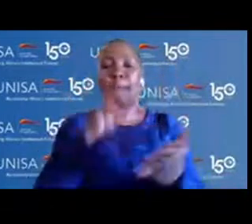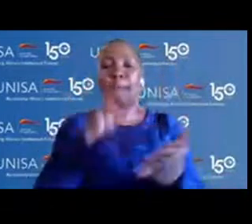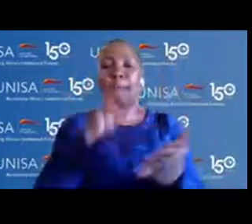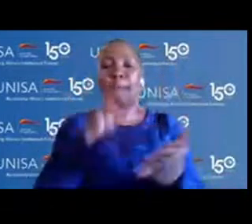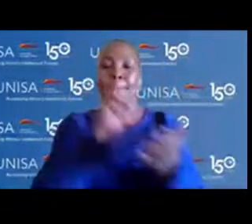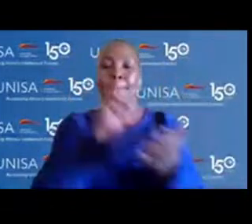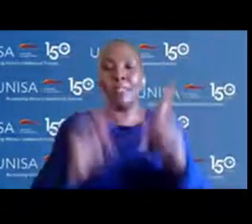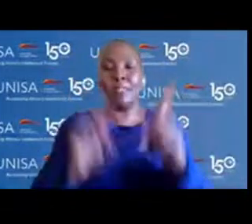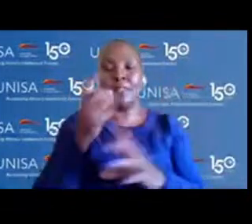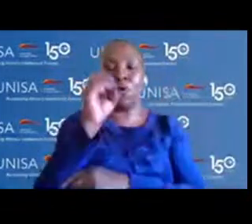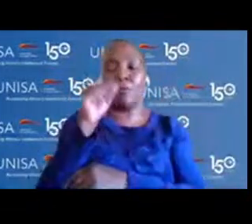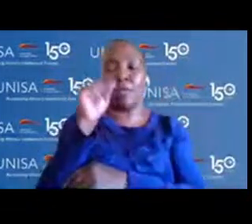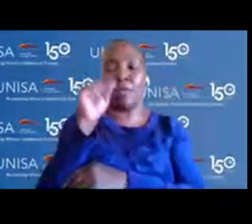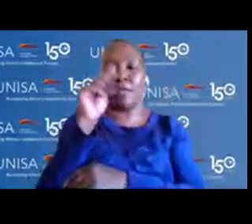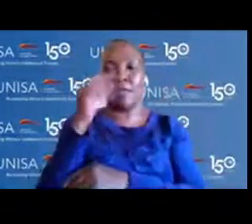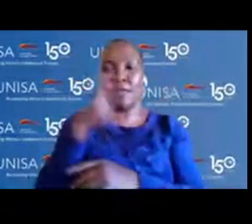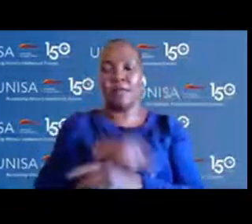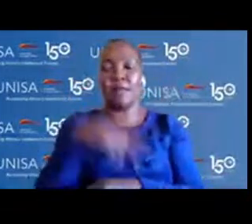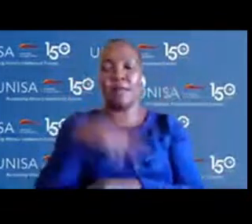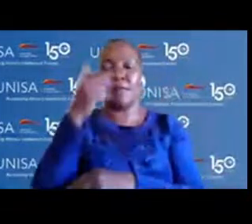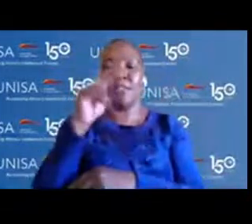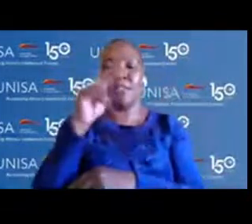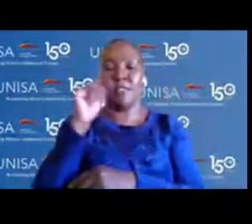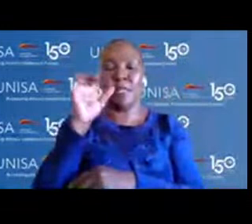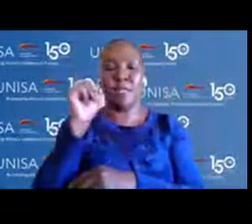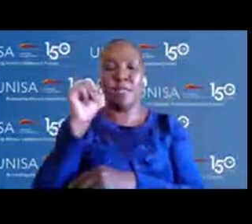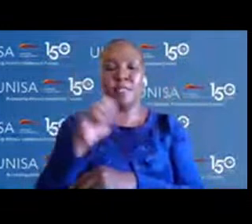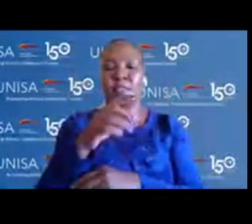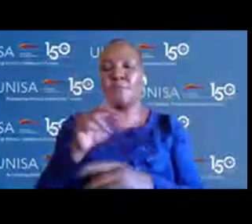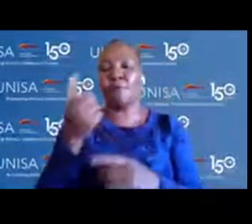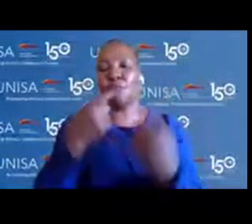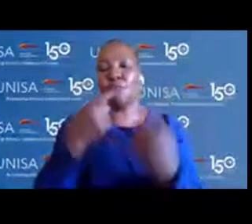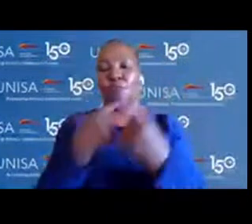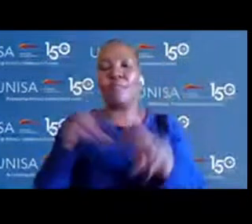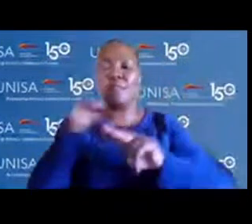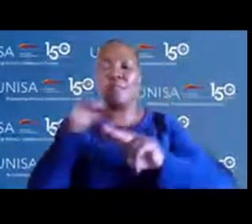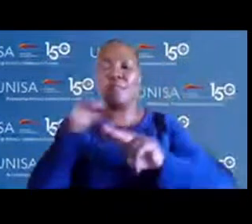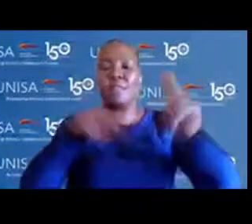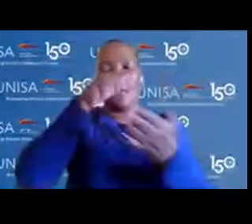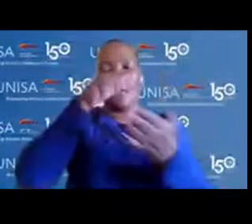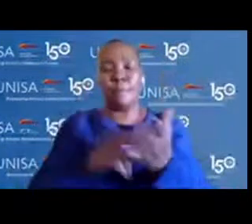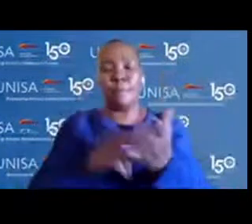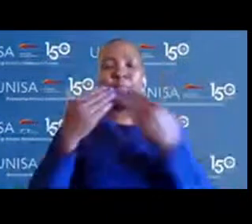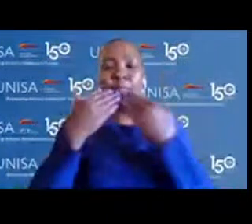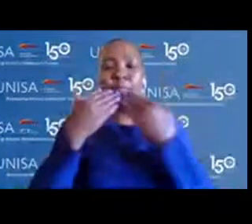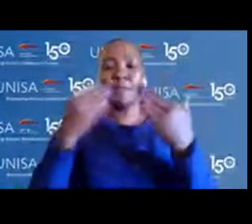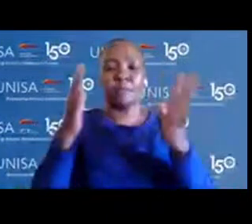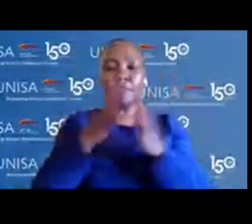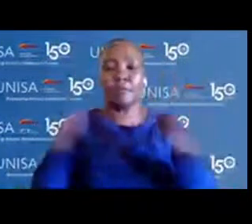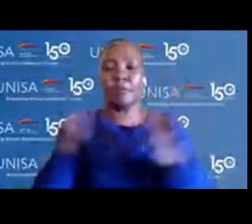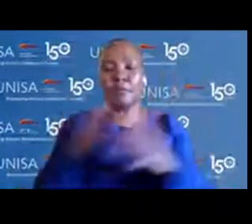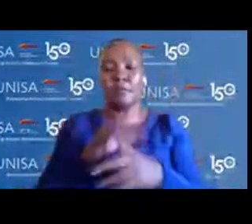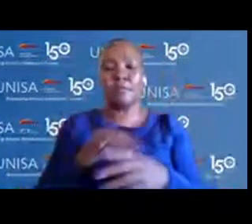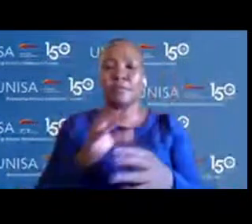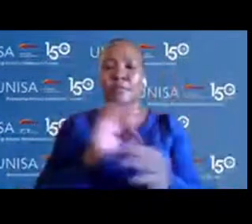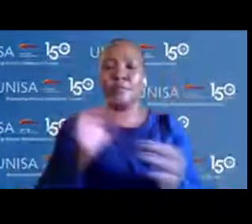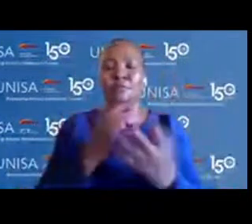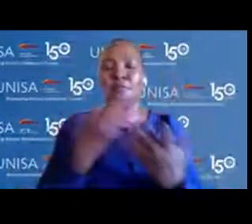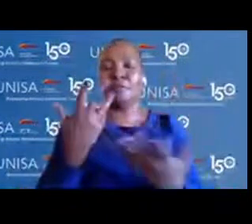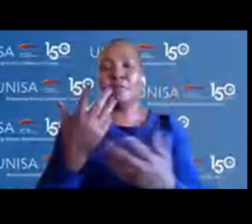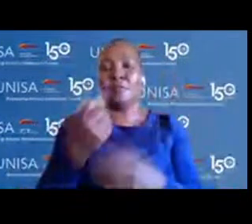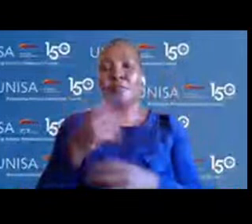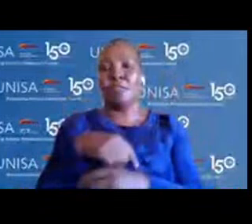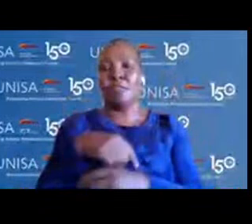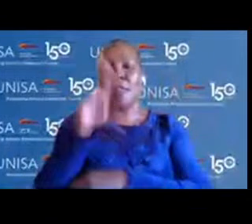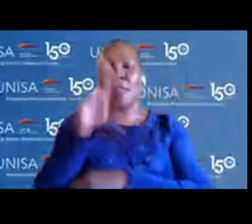King, Jessica Pintius, and Jury from the Invigilator app. Thank you very much. And we also have none other than our colleague, Richard